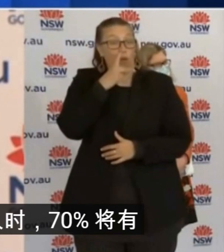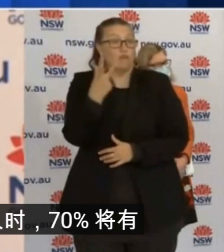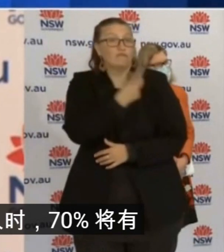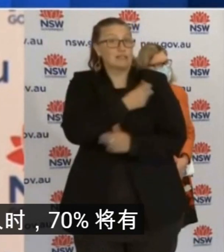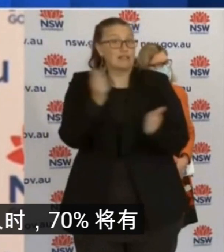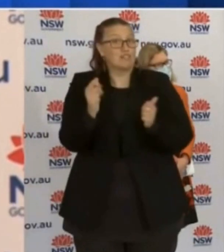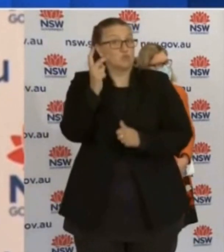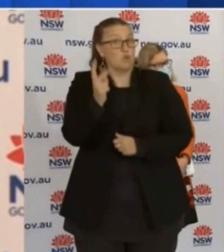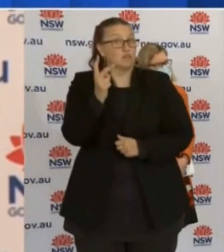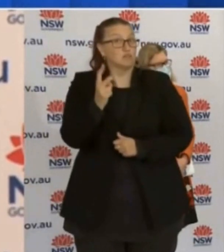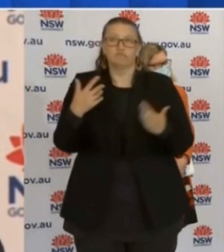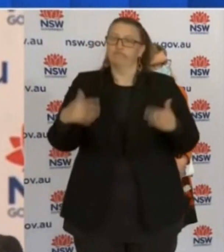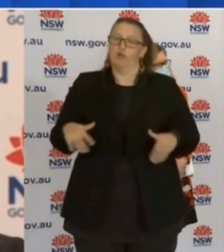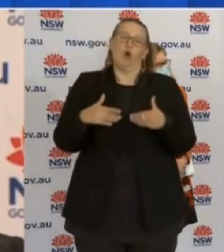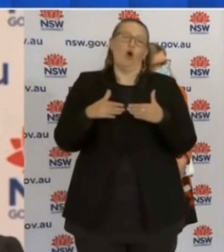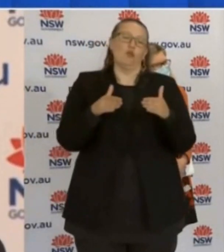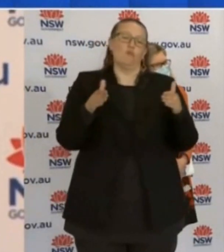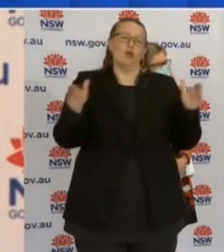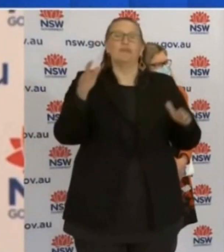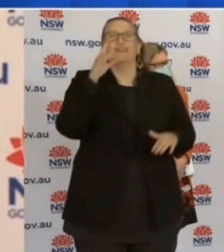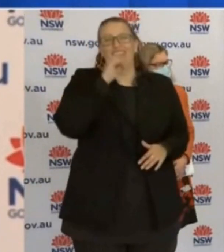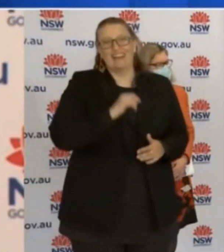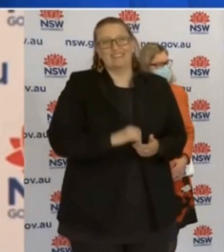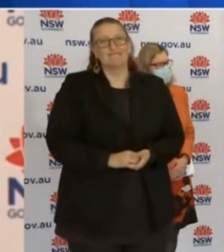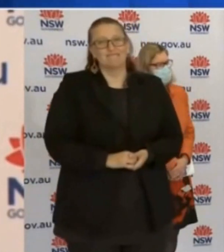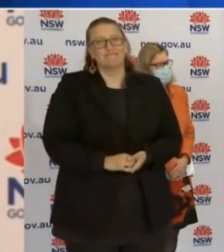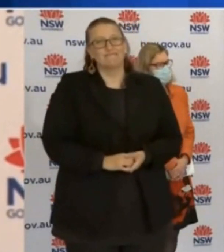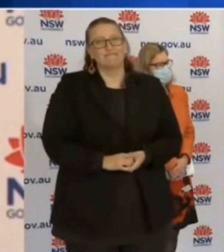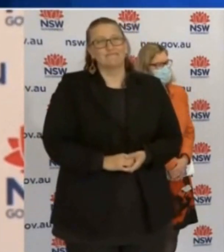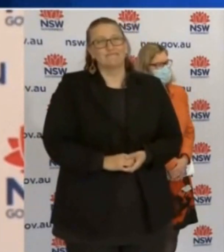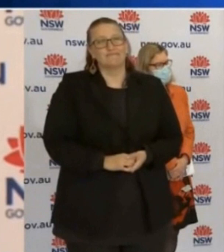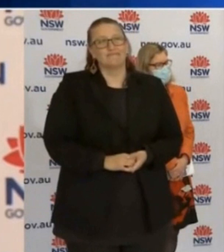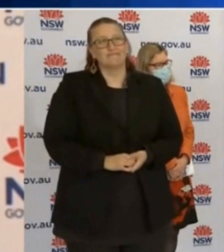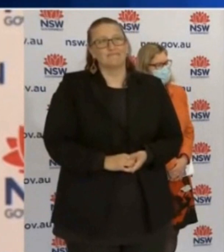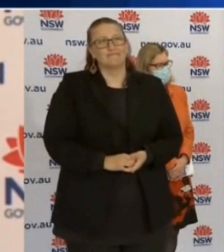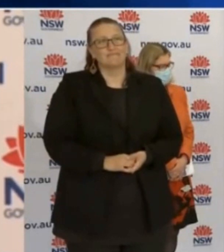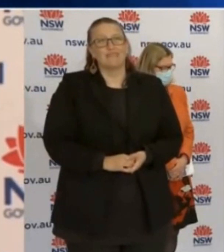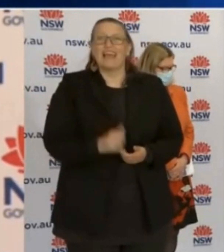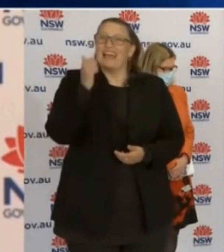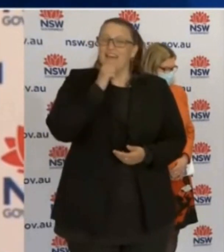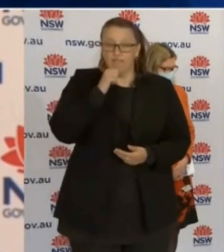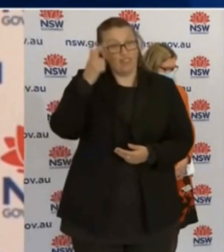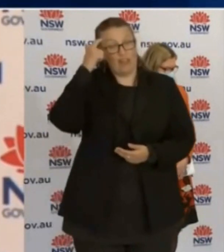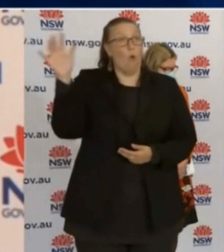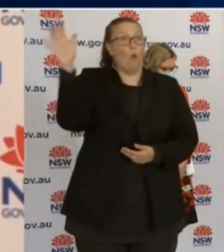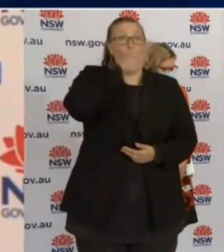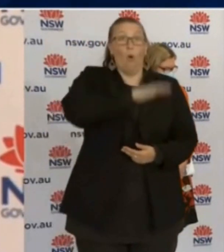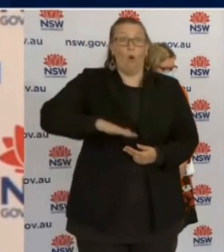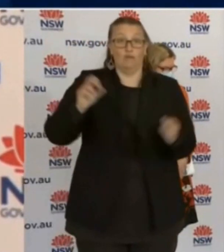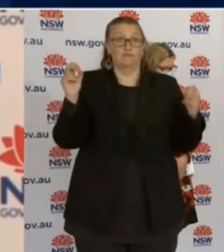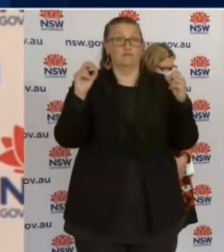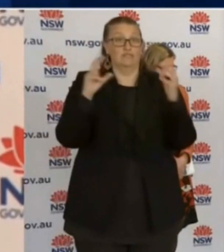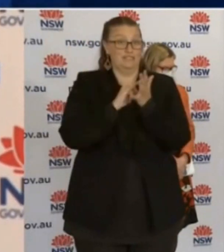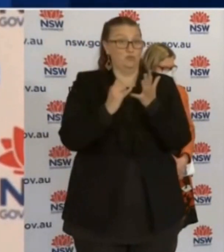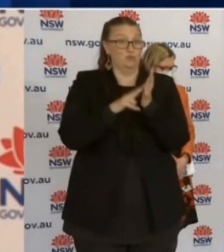enormous opportunity when you know that 70% of your population, especially in some of those key areas where the virus has been circulating, if 70%